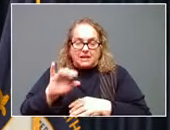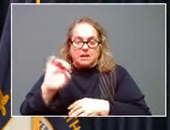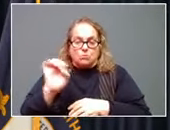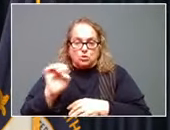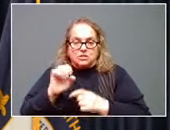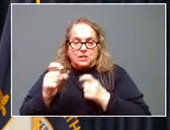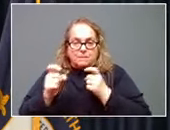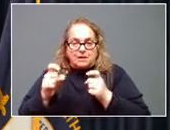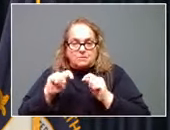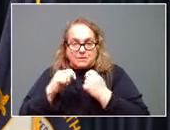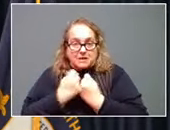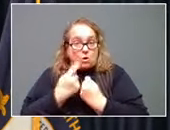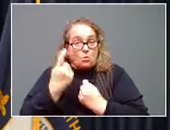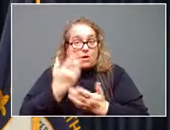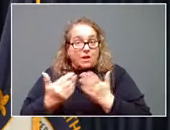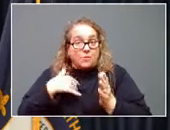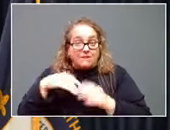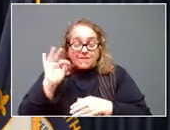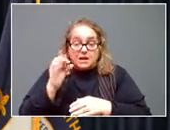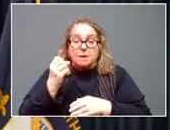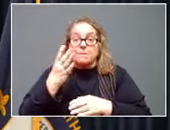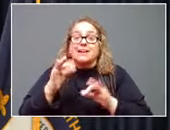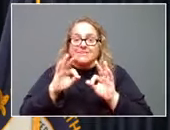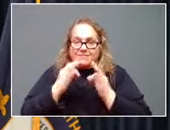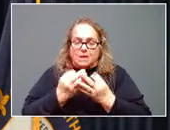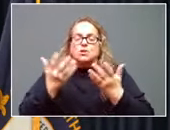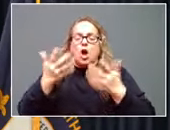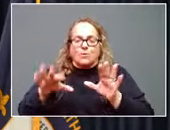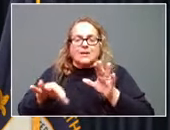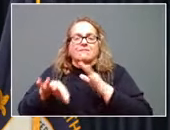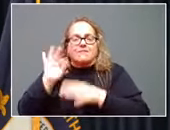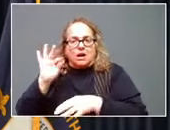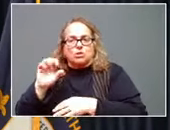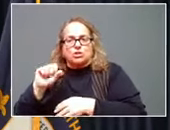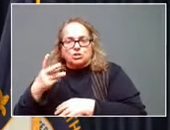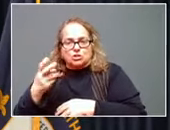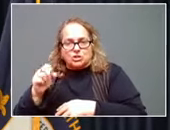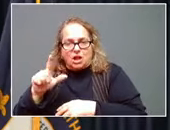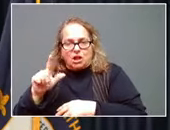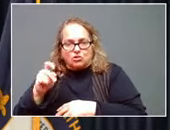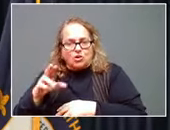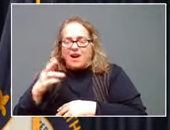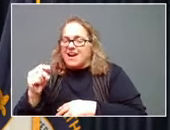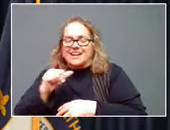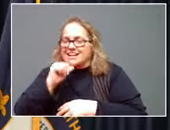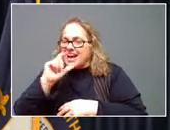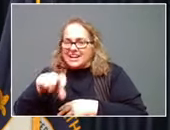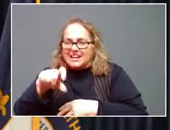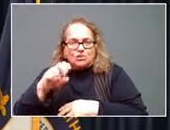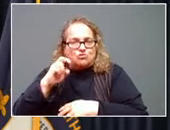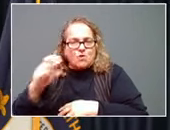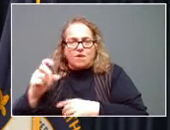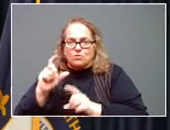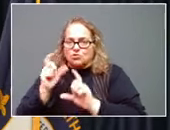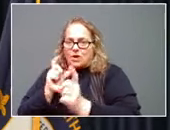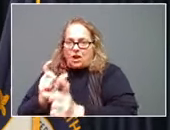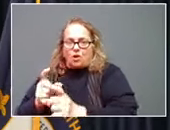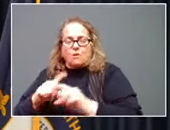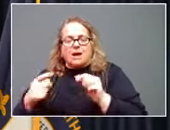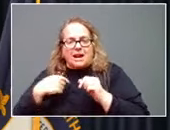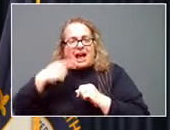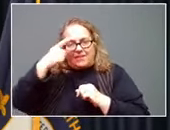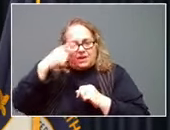we're finding is a lot of families have found shelter and don't ultimately need the travel trailer, though I still believe that we will fill all